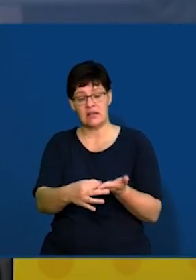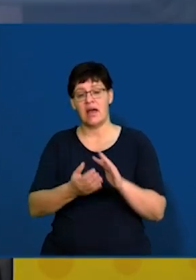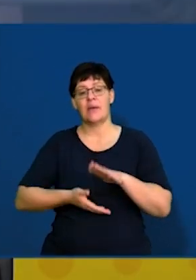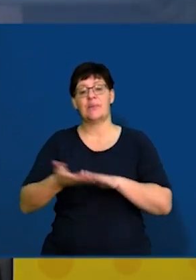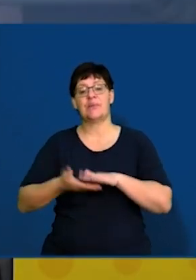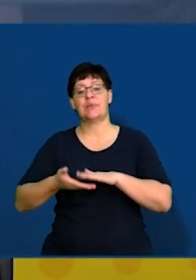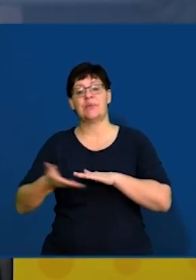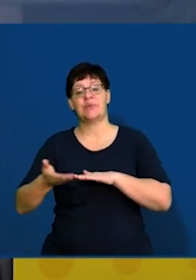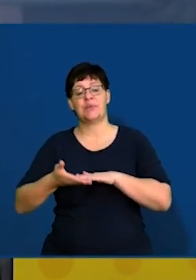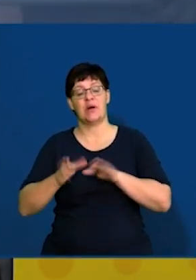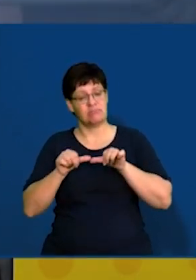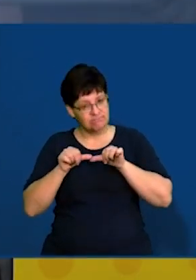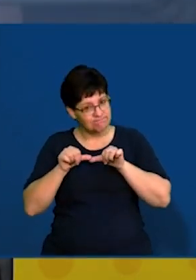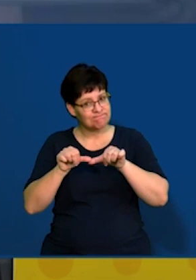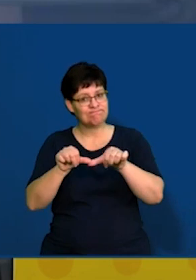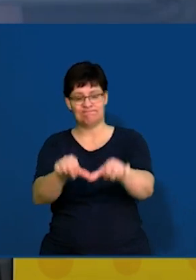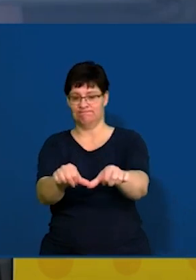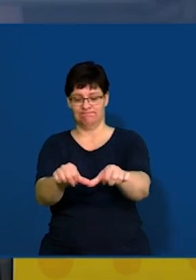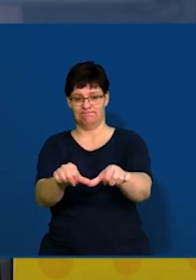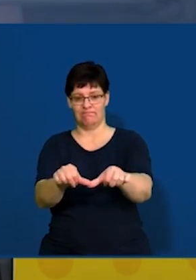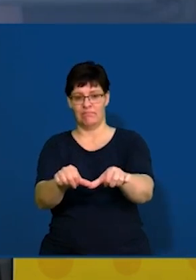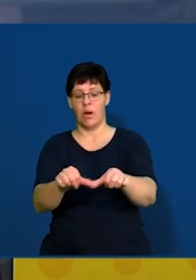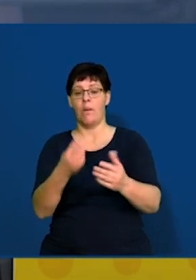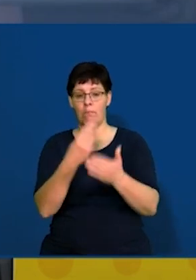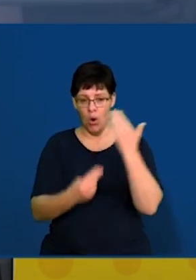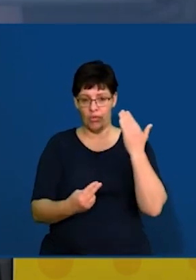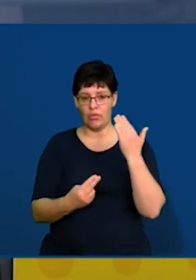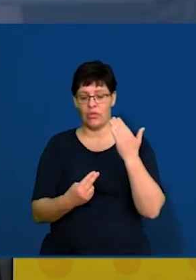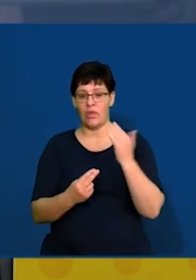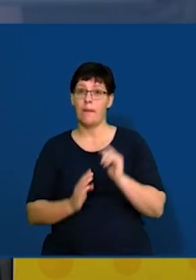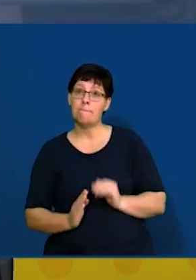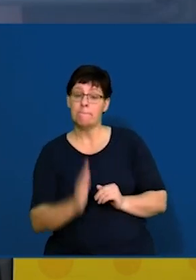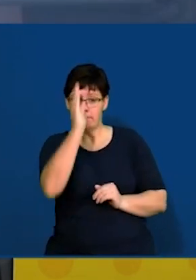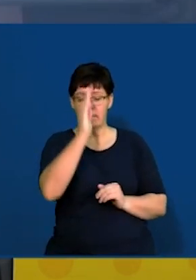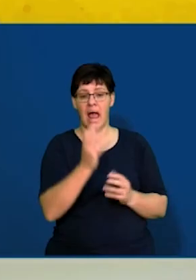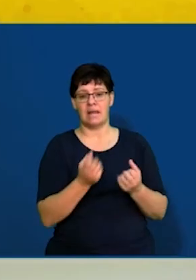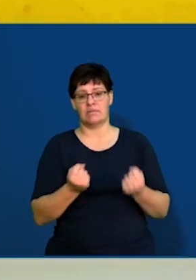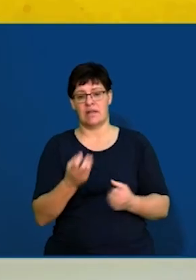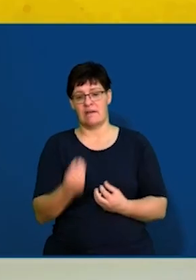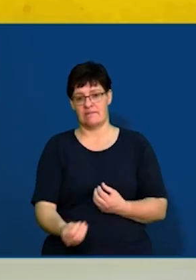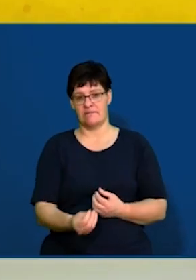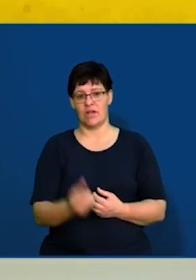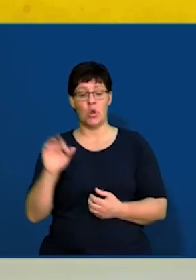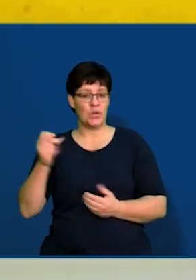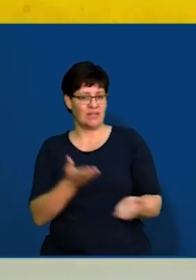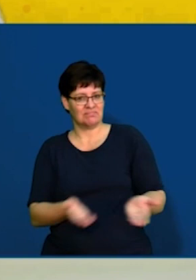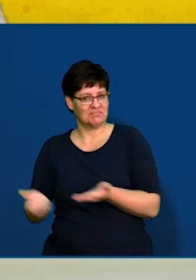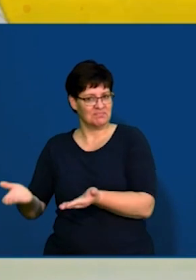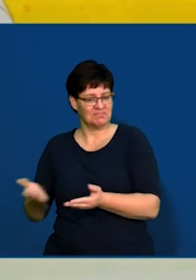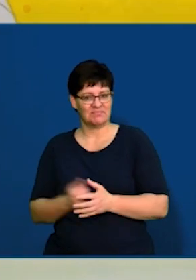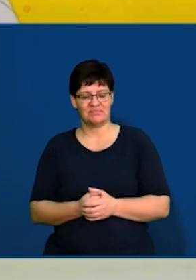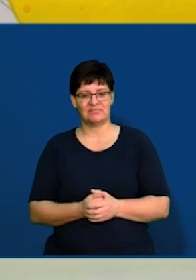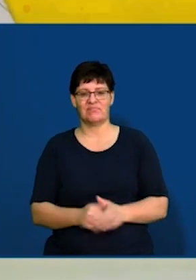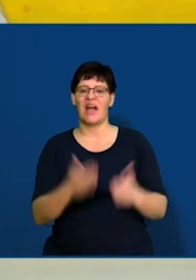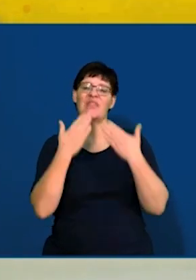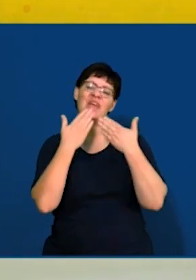acceleration remains, constant in both magnitude and direction. Dolly, over to you for now. Thank